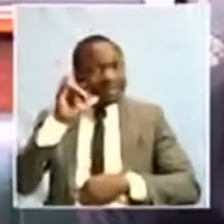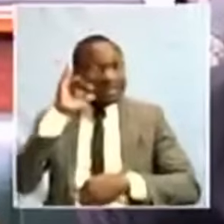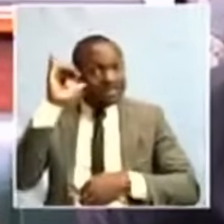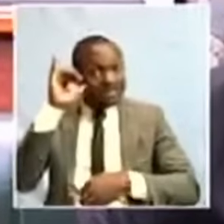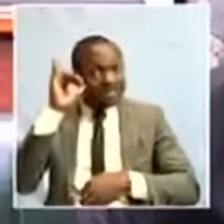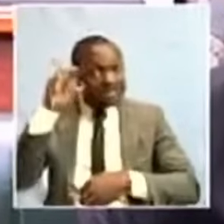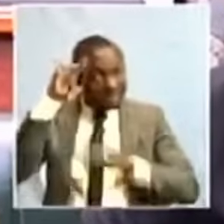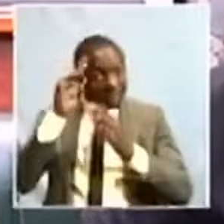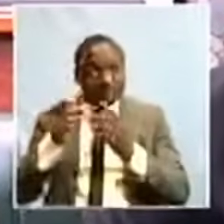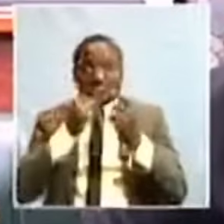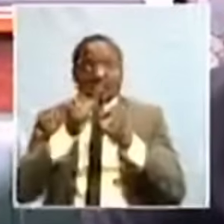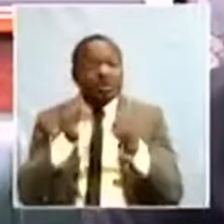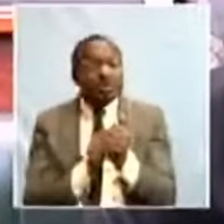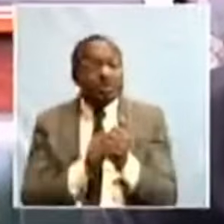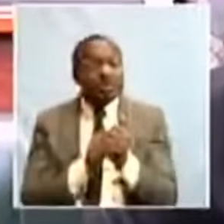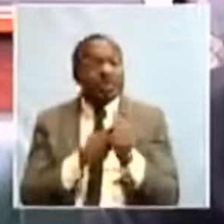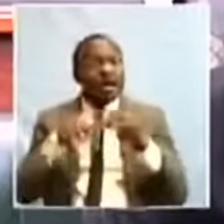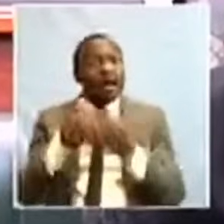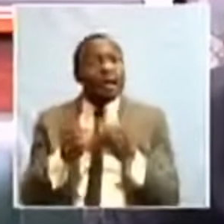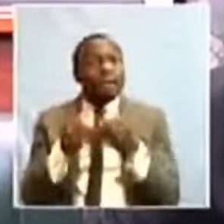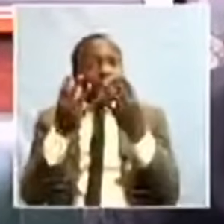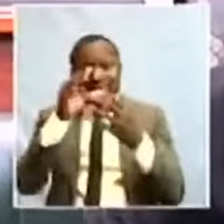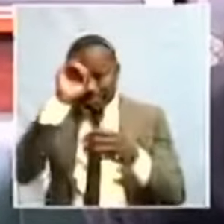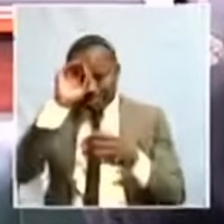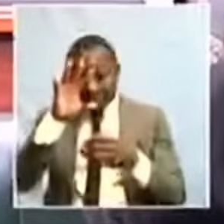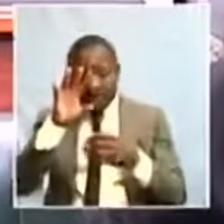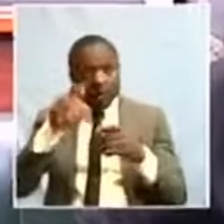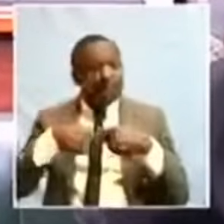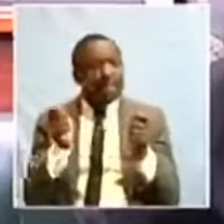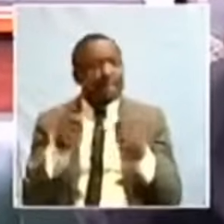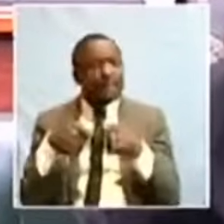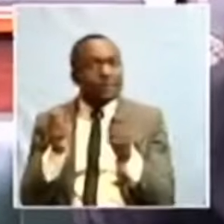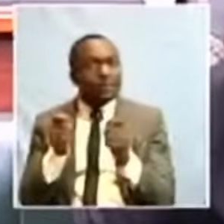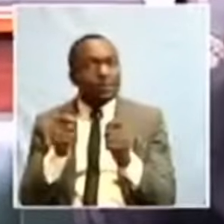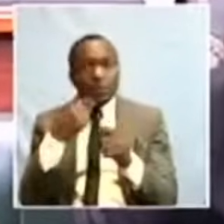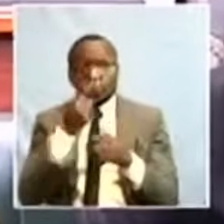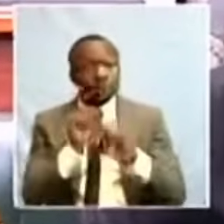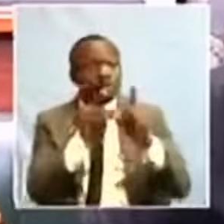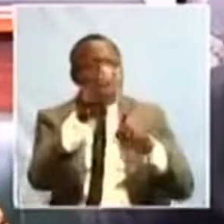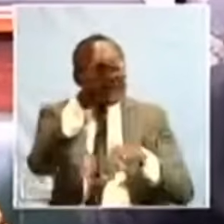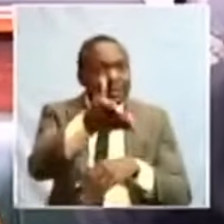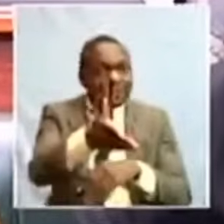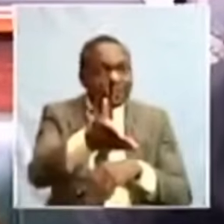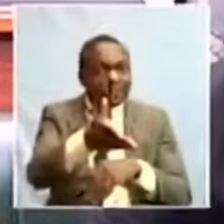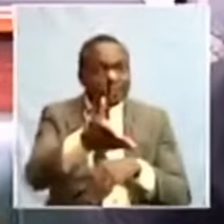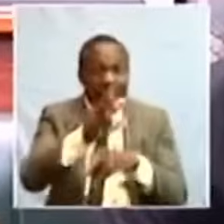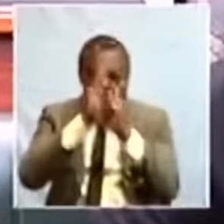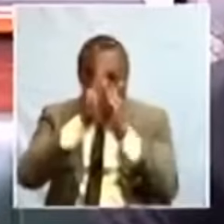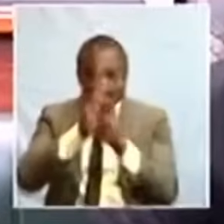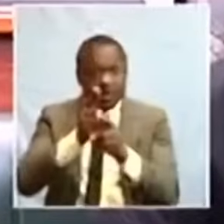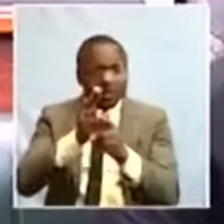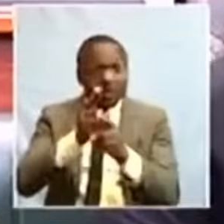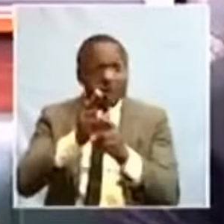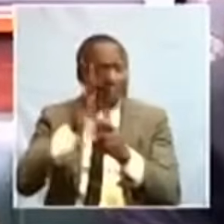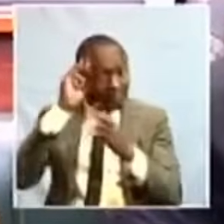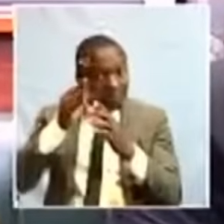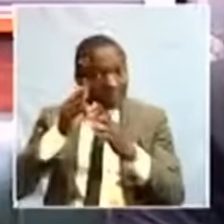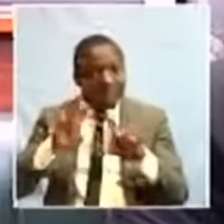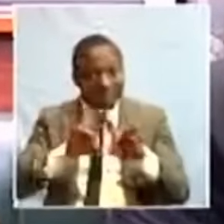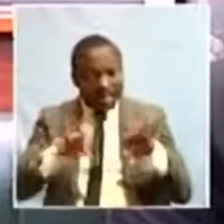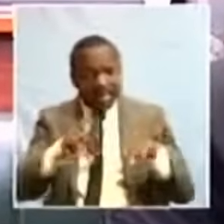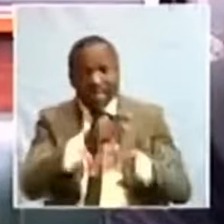yesterday? The minister was talking about how many mines we have opened. Who is going there? Minister of Roads is working